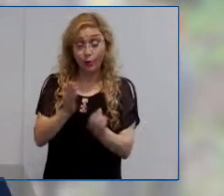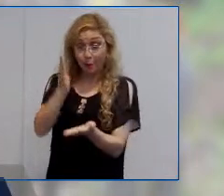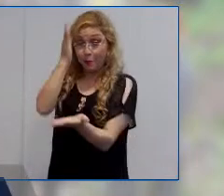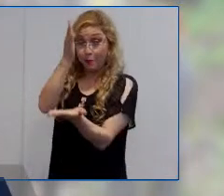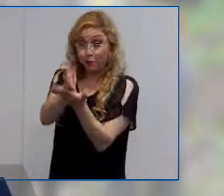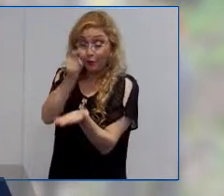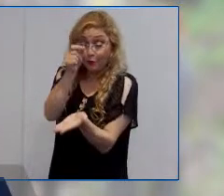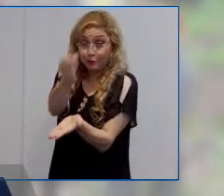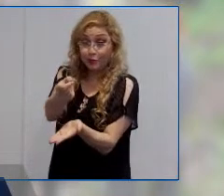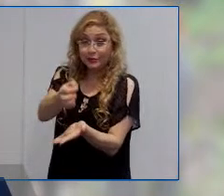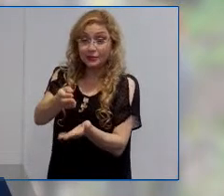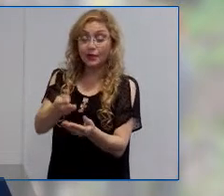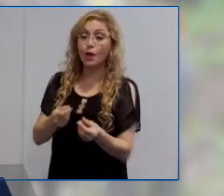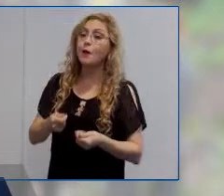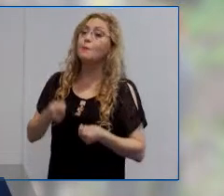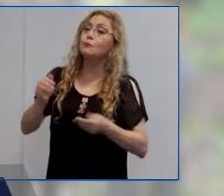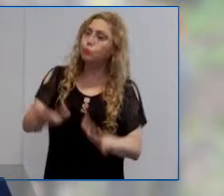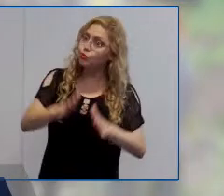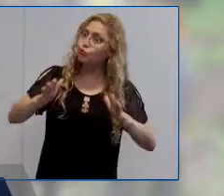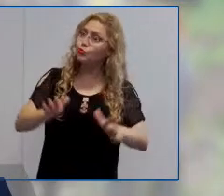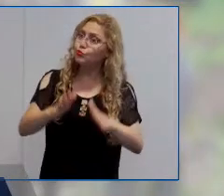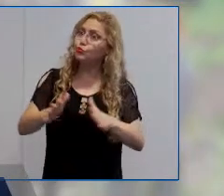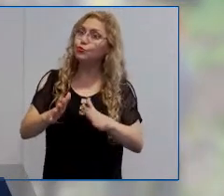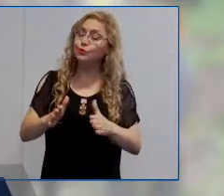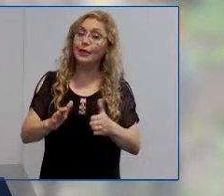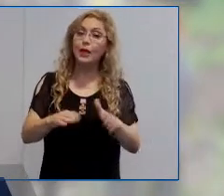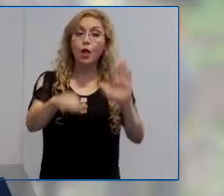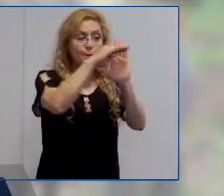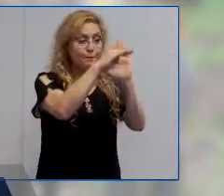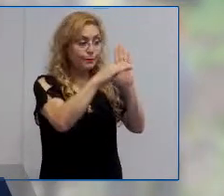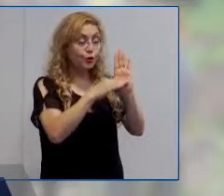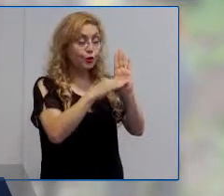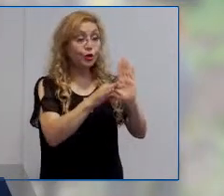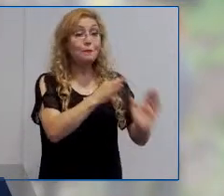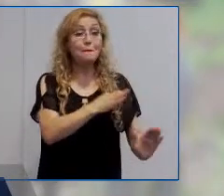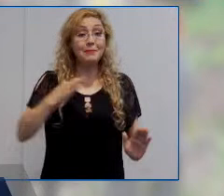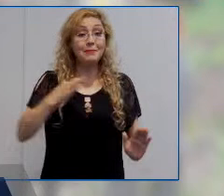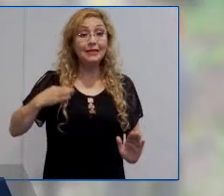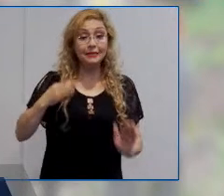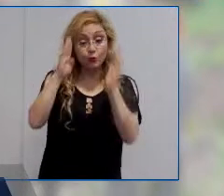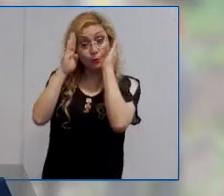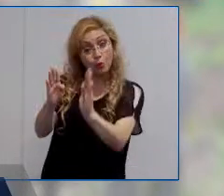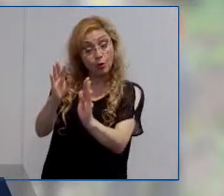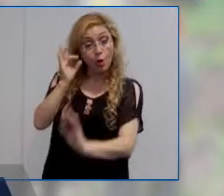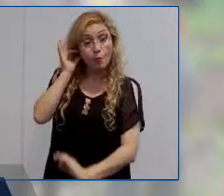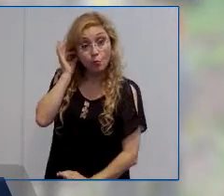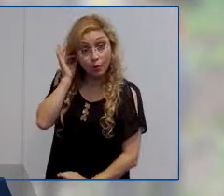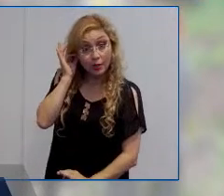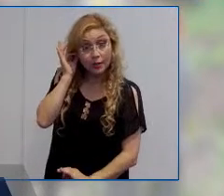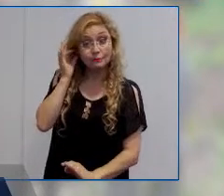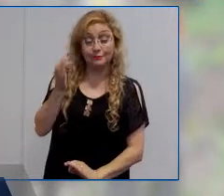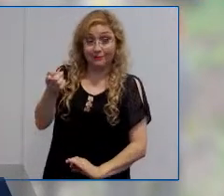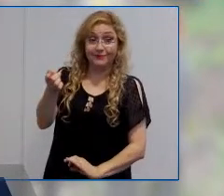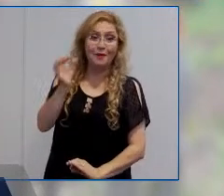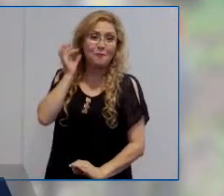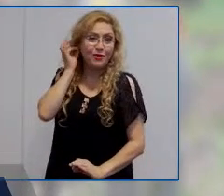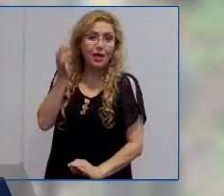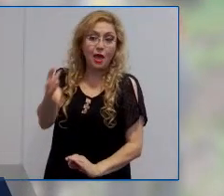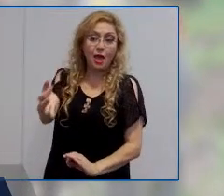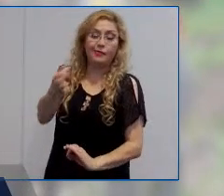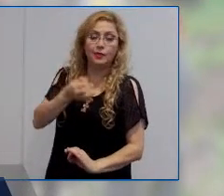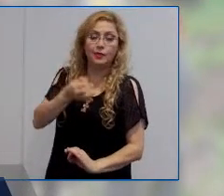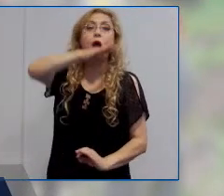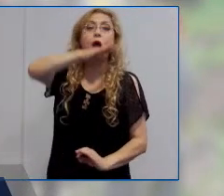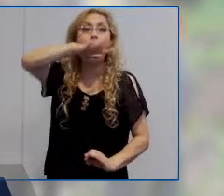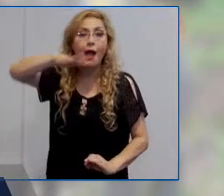incentives, and all ministerial programs have a focus on women. Women have said